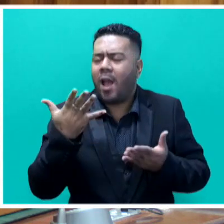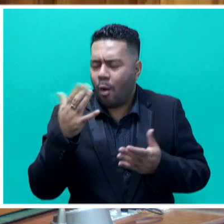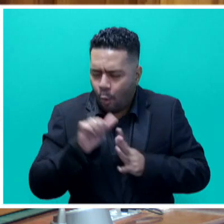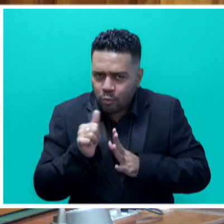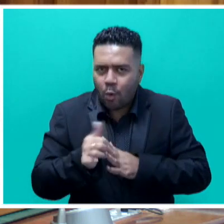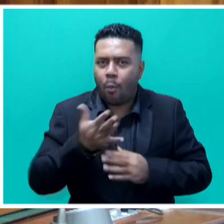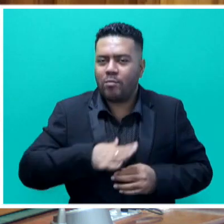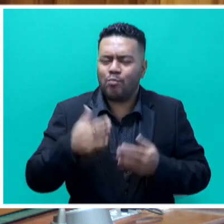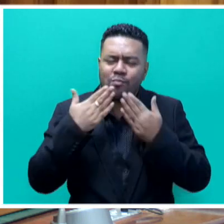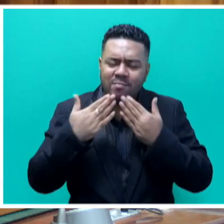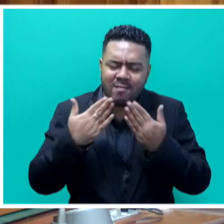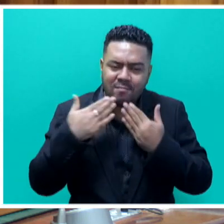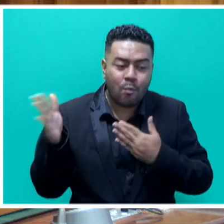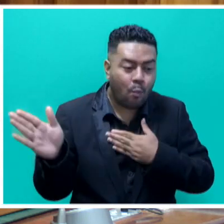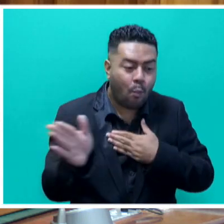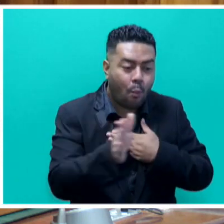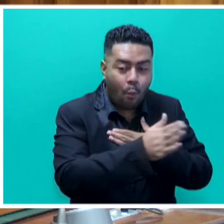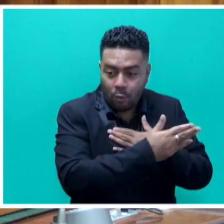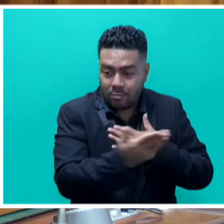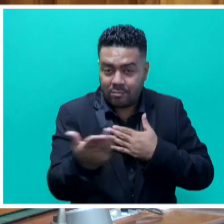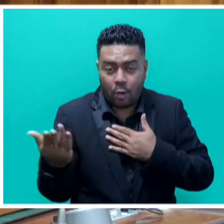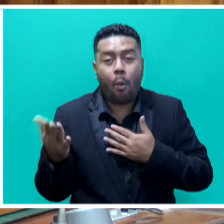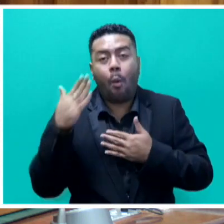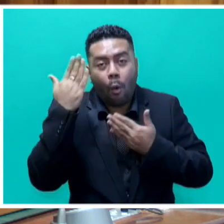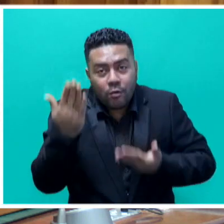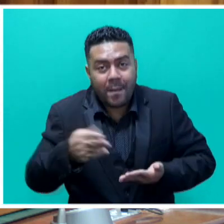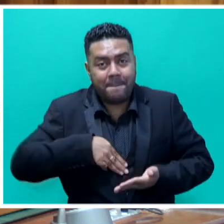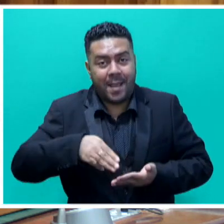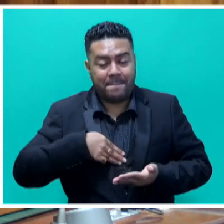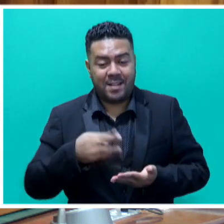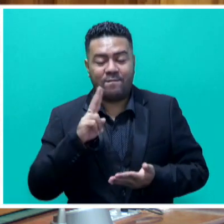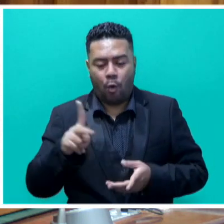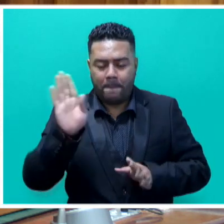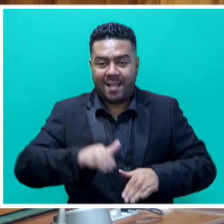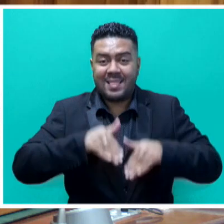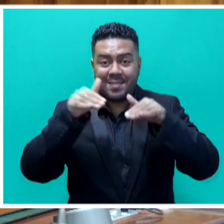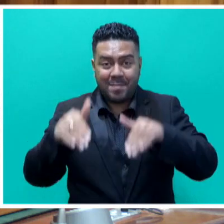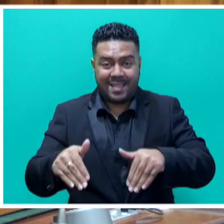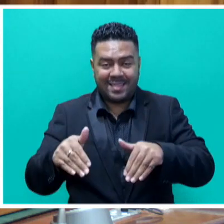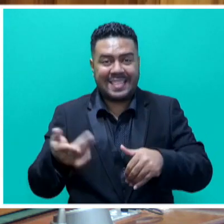to thank you all, honorable members, for your participation